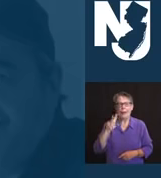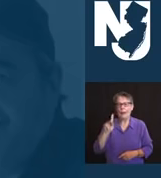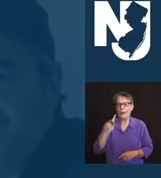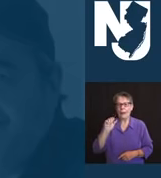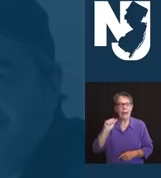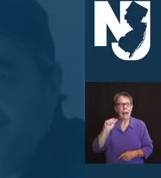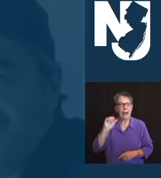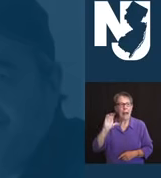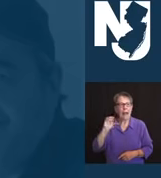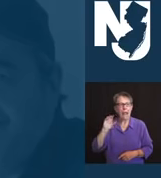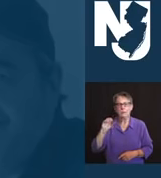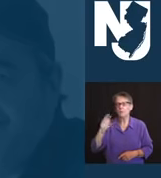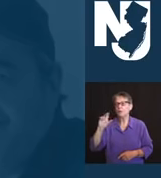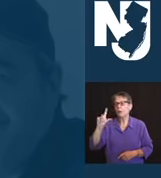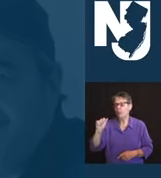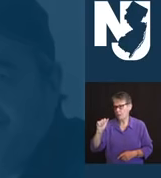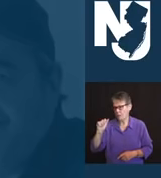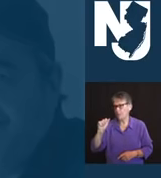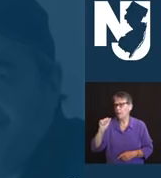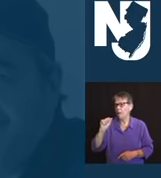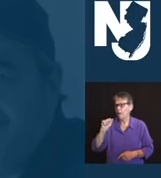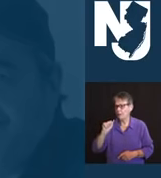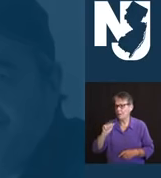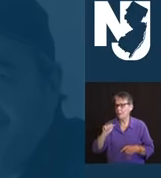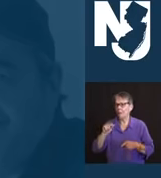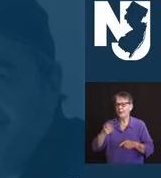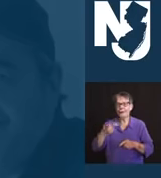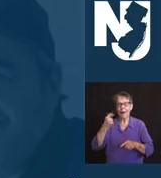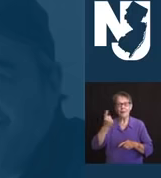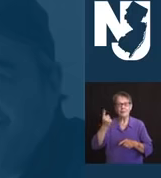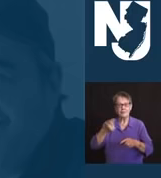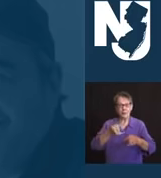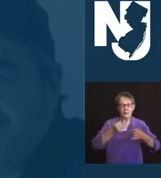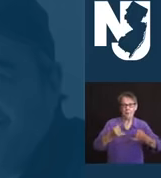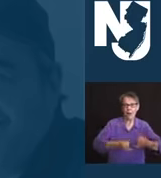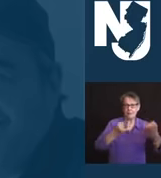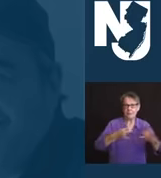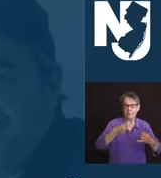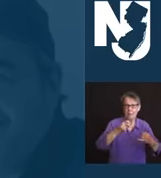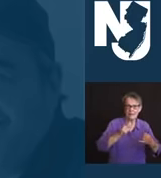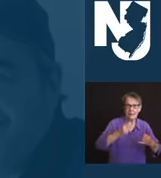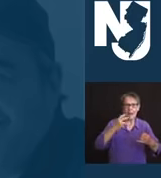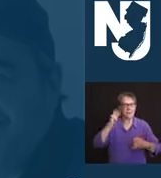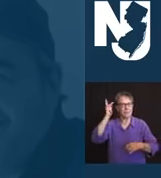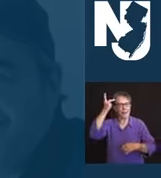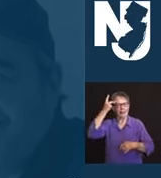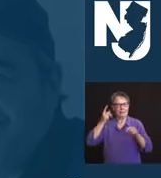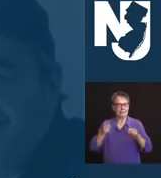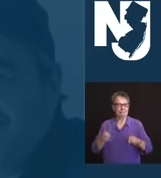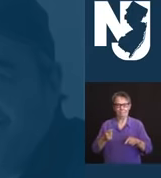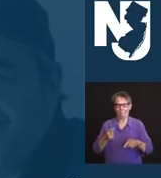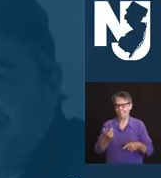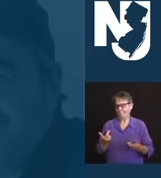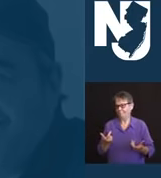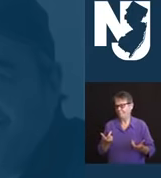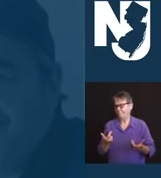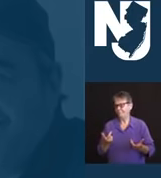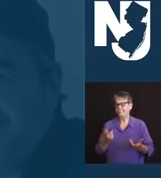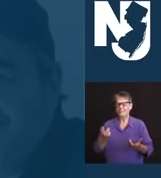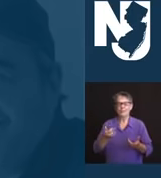as the face of Pasta and Politics, a show that combined his two great loves, Italian food and